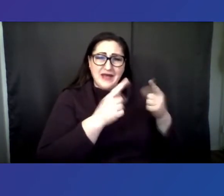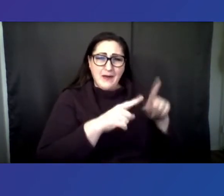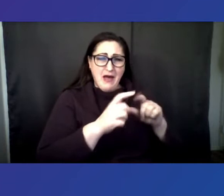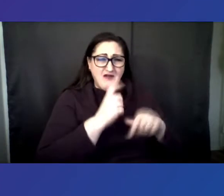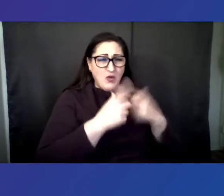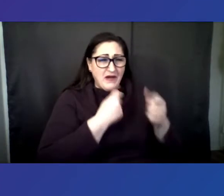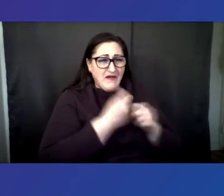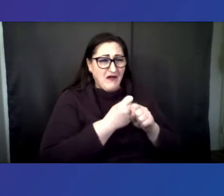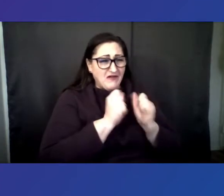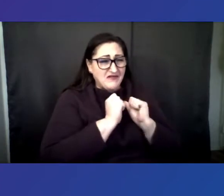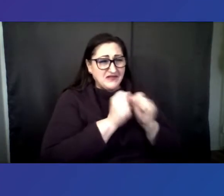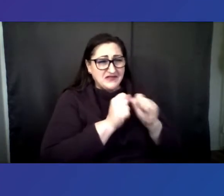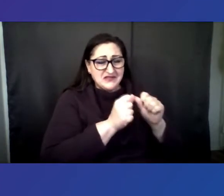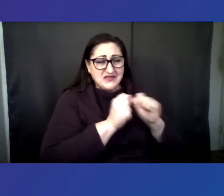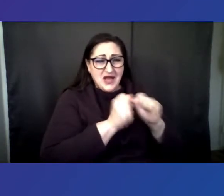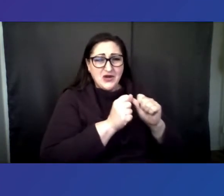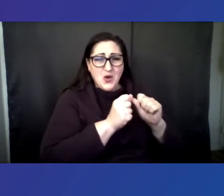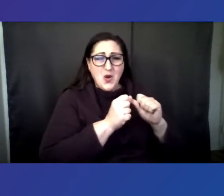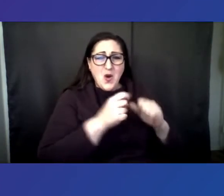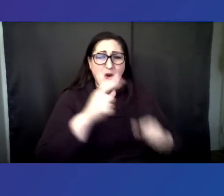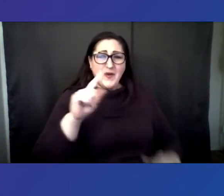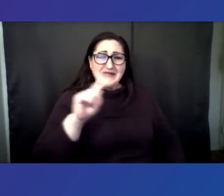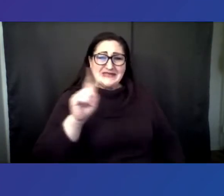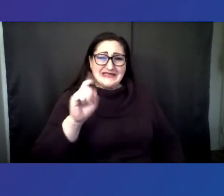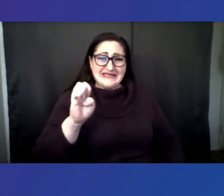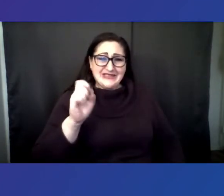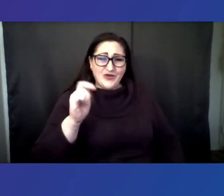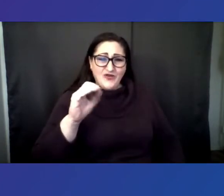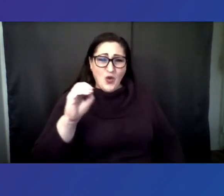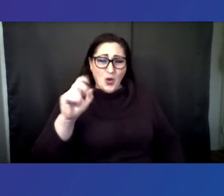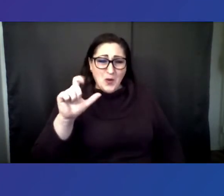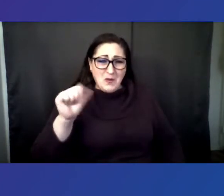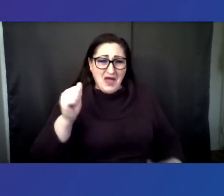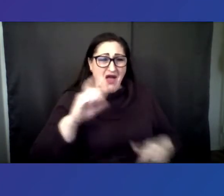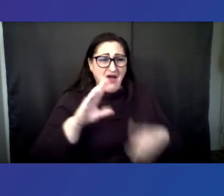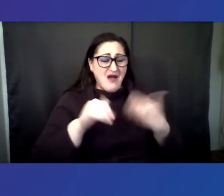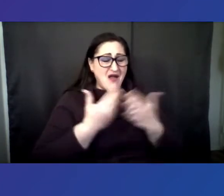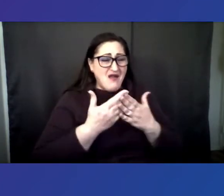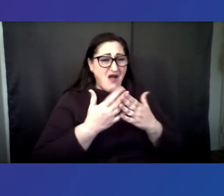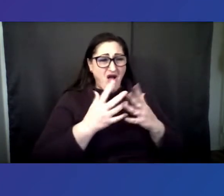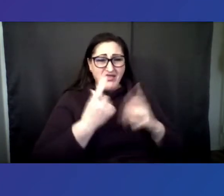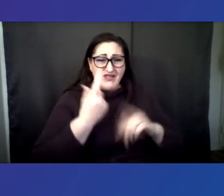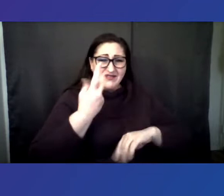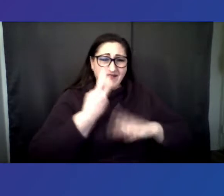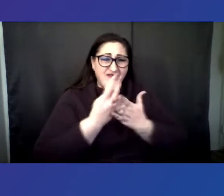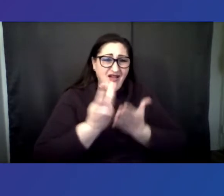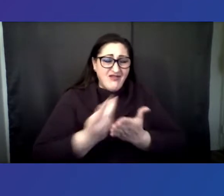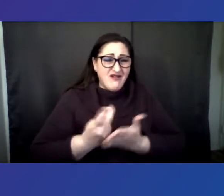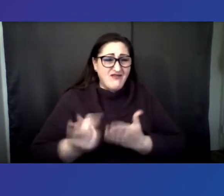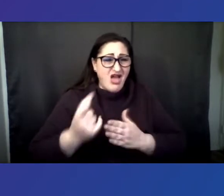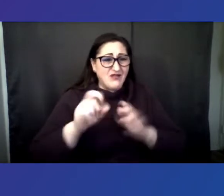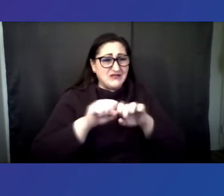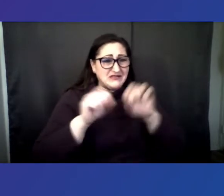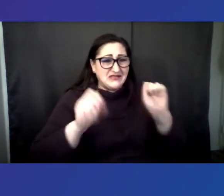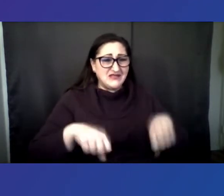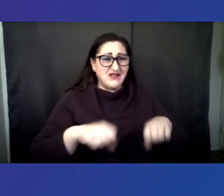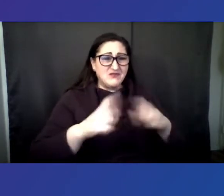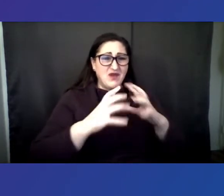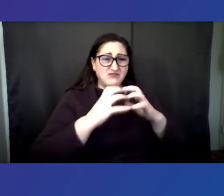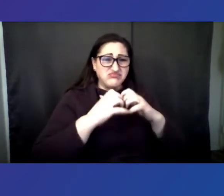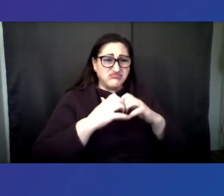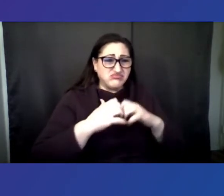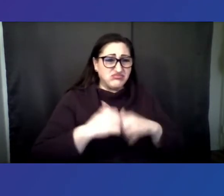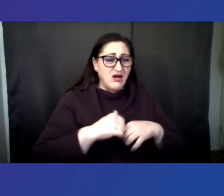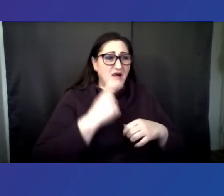and systemic failures exacerbated by COVID-19. We stand firmly in support